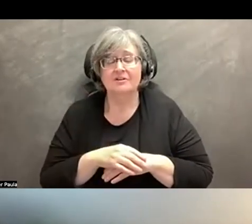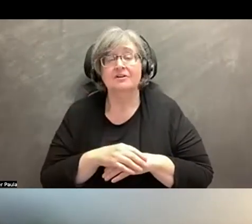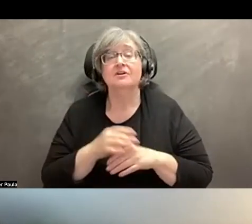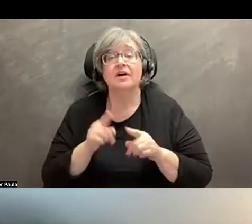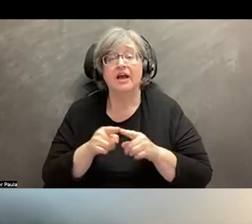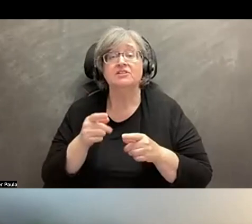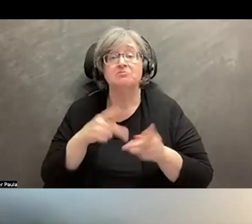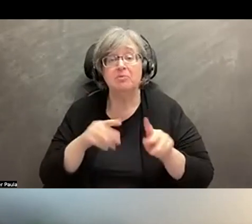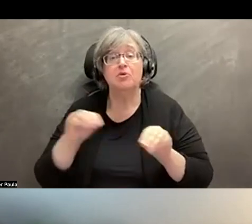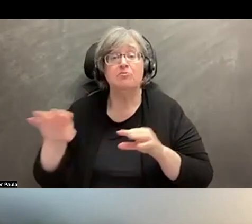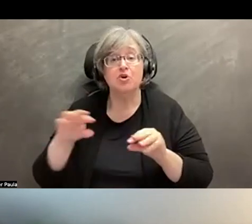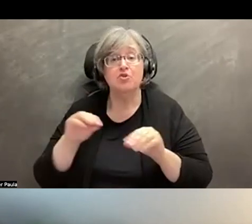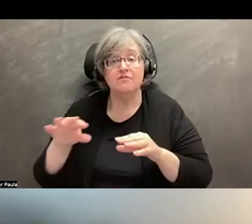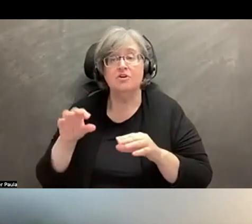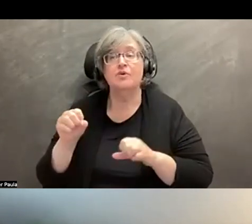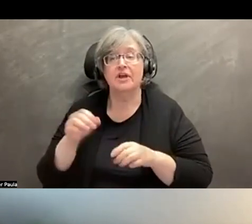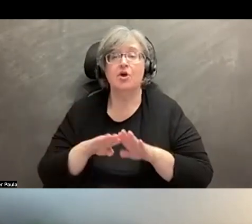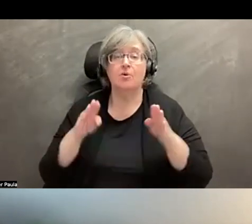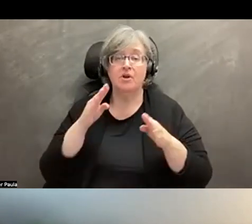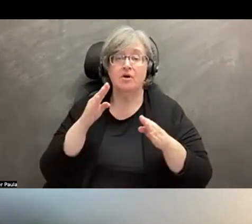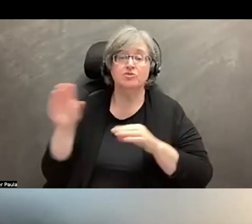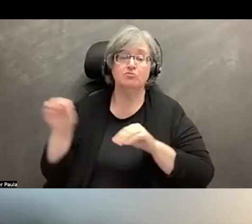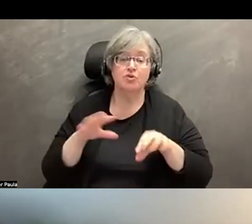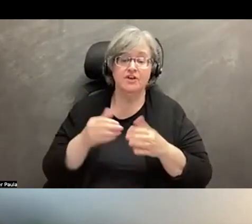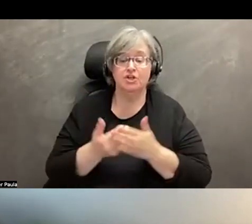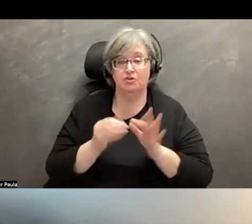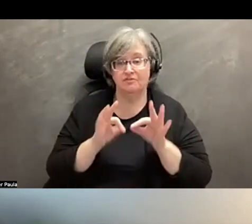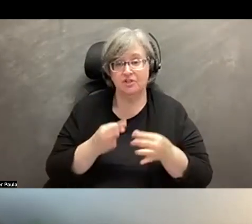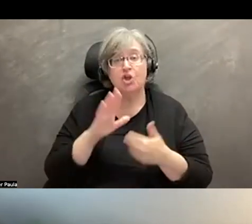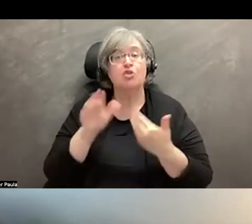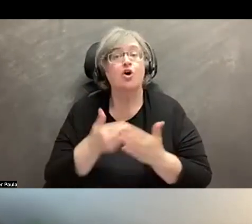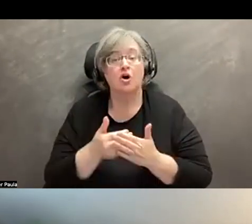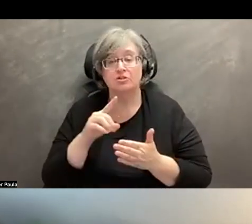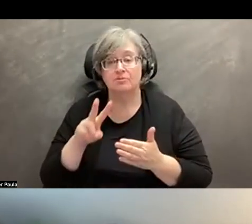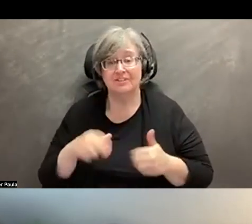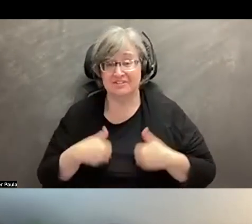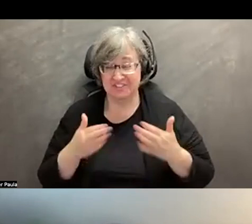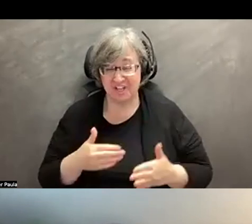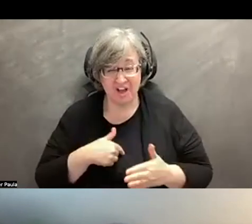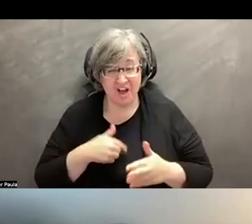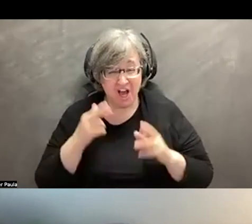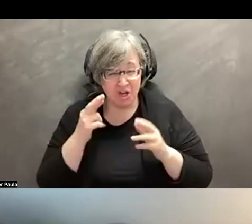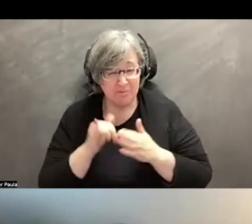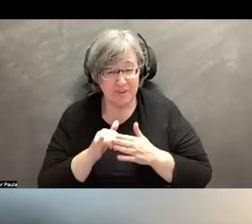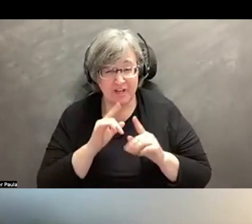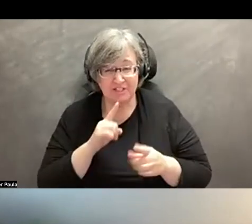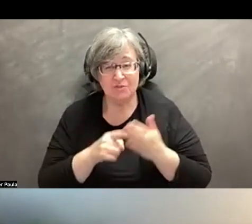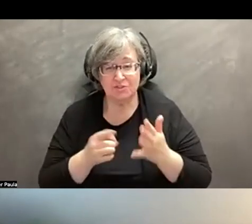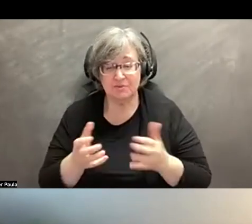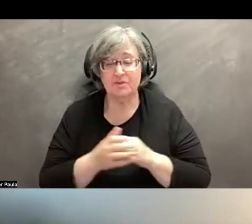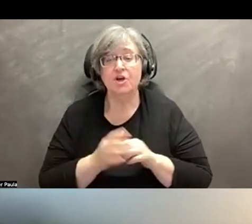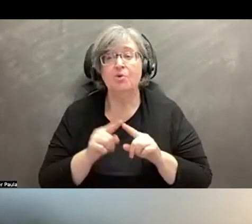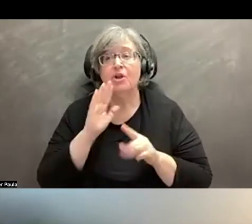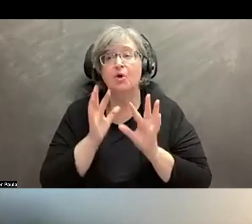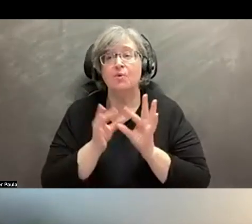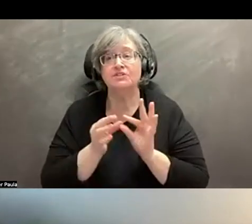open them up to move more folks in, all of which, again, are survivors. I hope that answers what you're looking for. But I will say